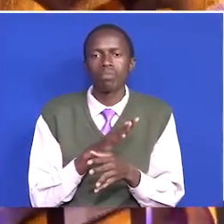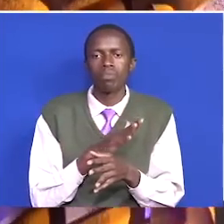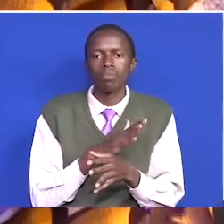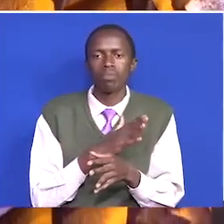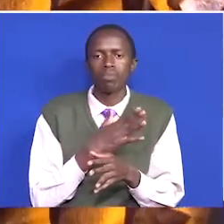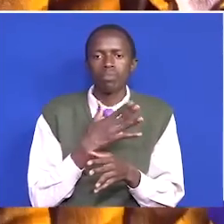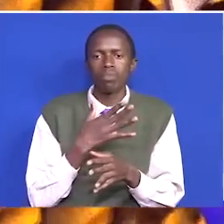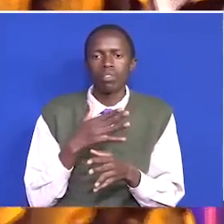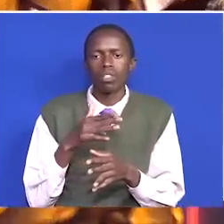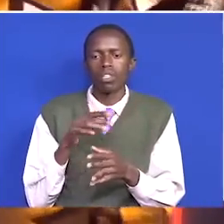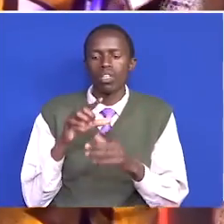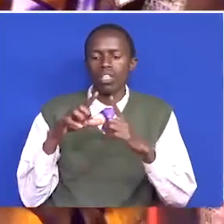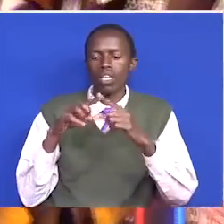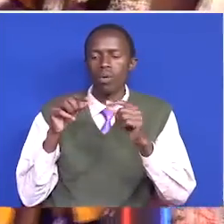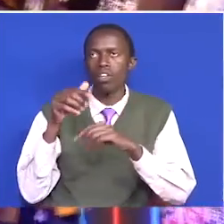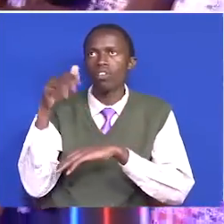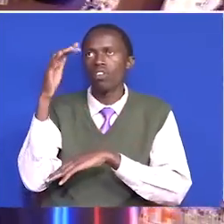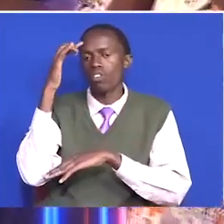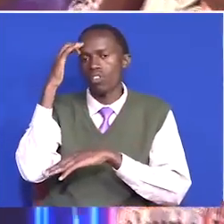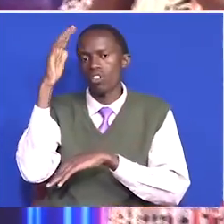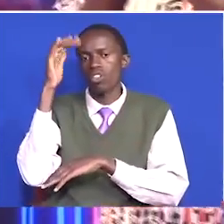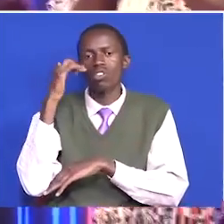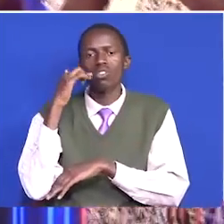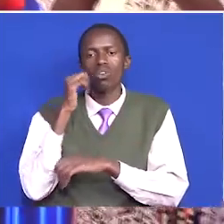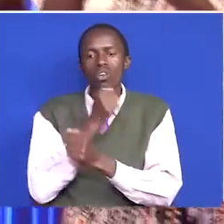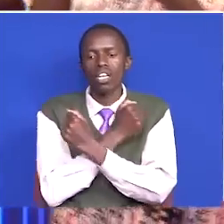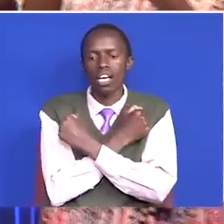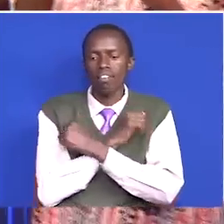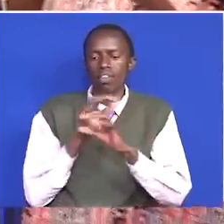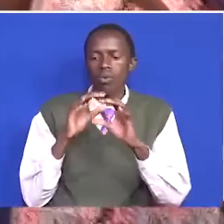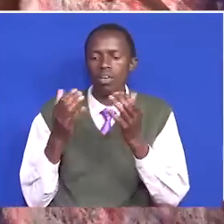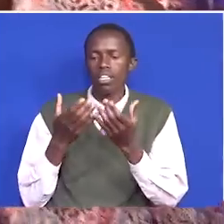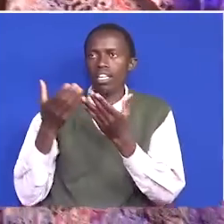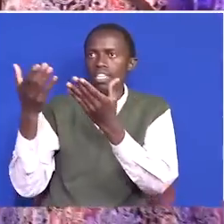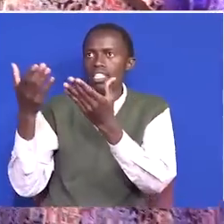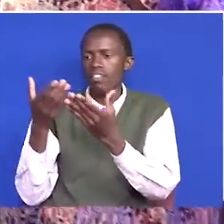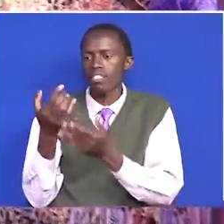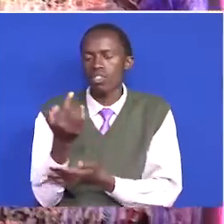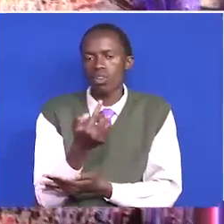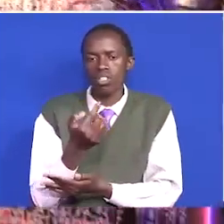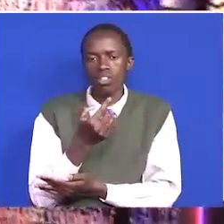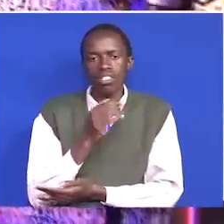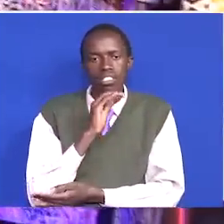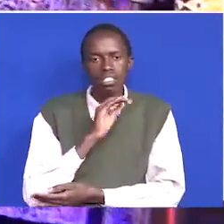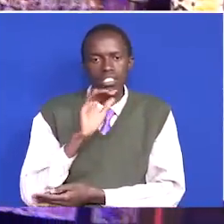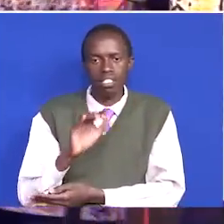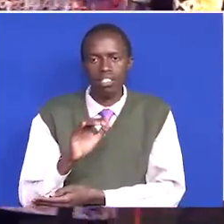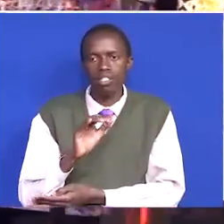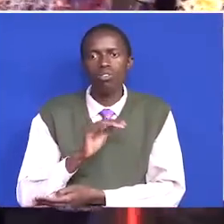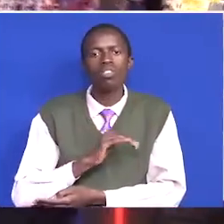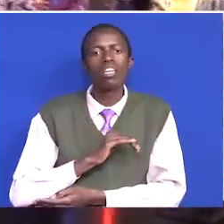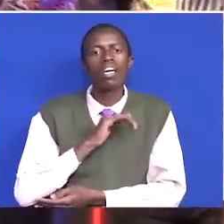The word of the Lord says, for God so loved the world, hallelujah, that he gave his only son, yes, to Lord,